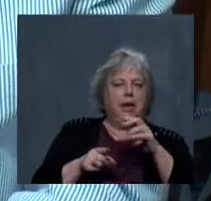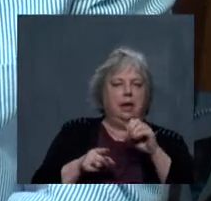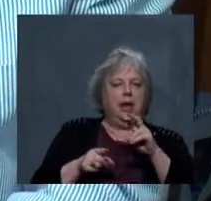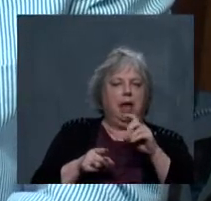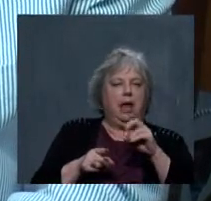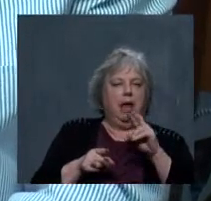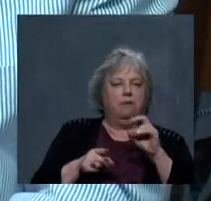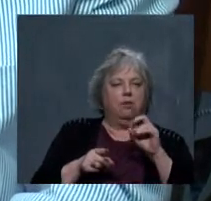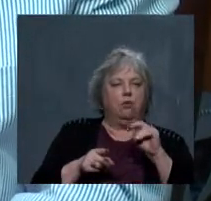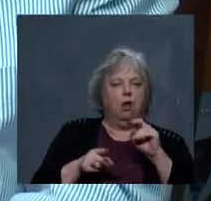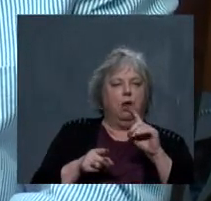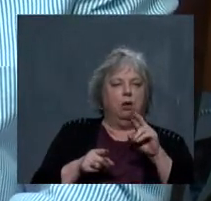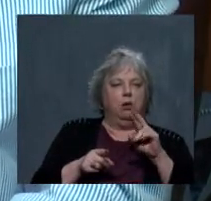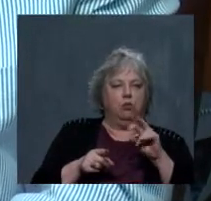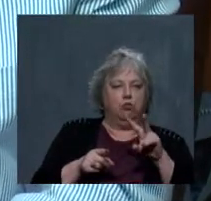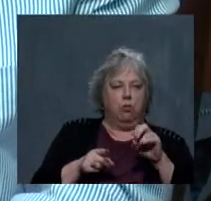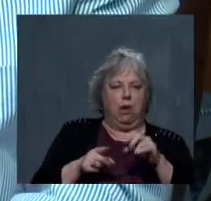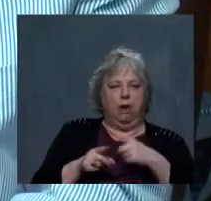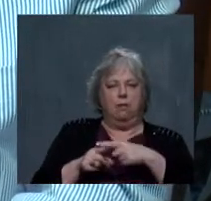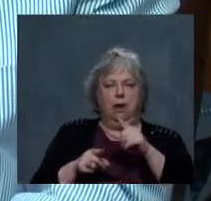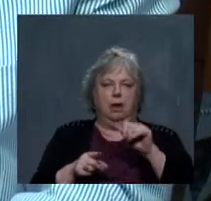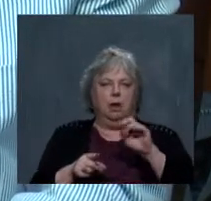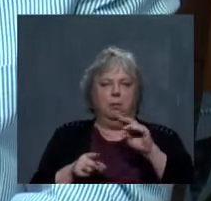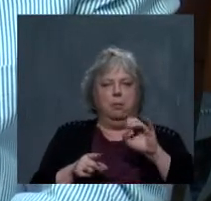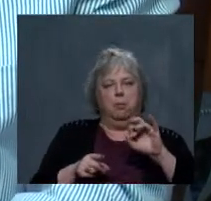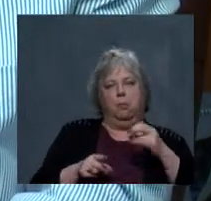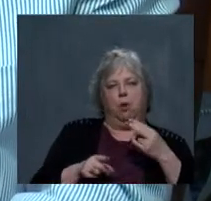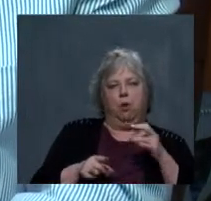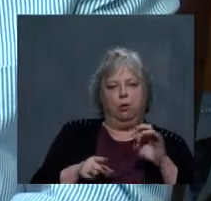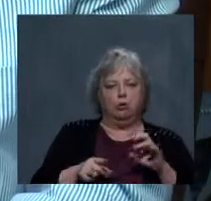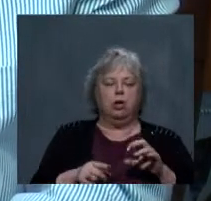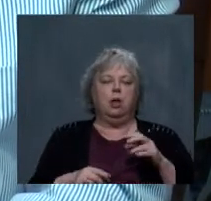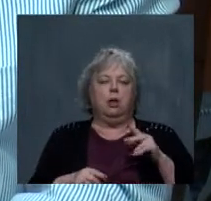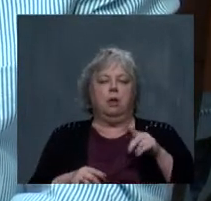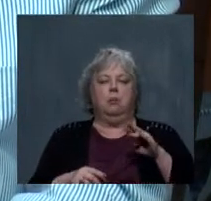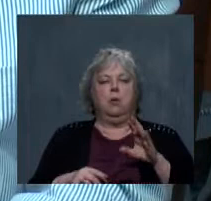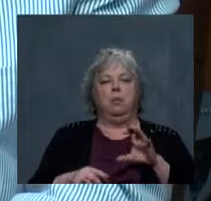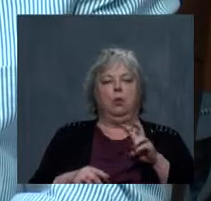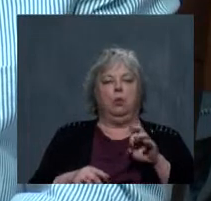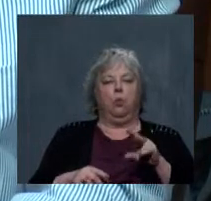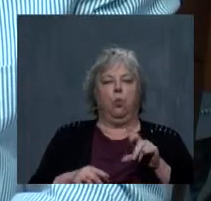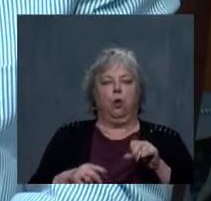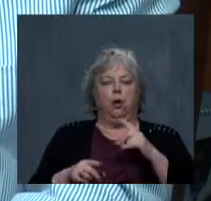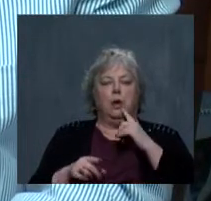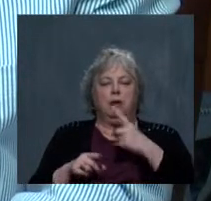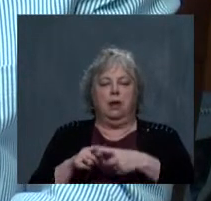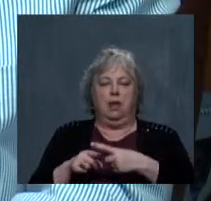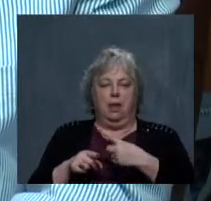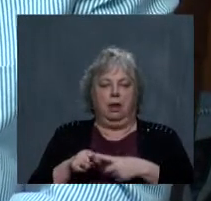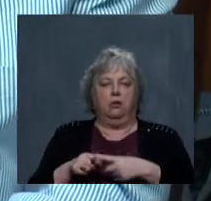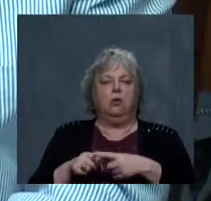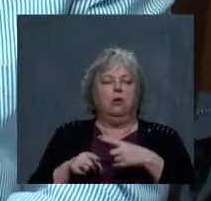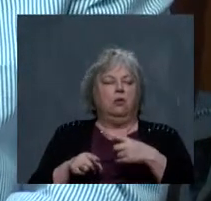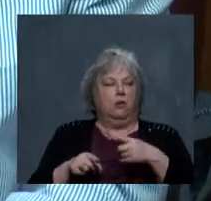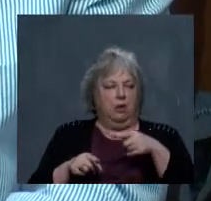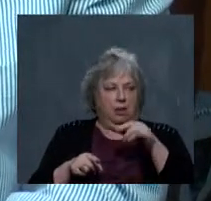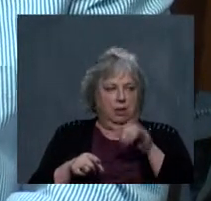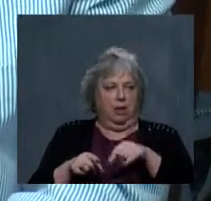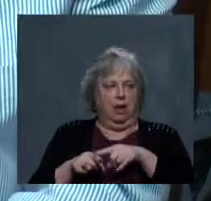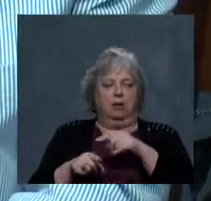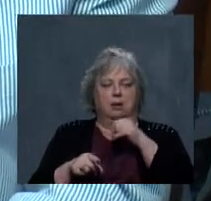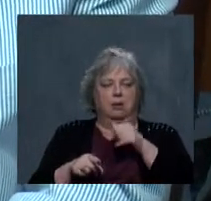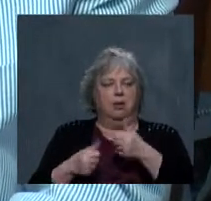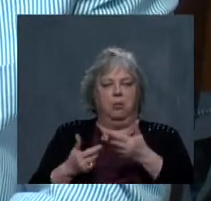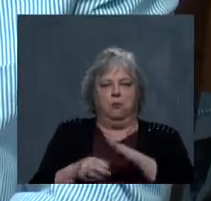Ebron Drive and LaMarche. Public Works recommendation is the intersection of Ebron Drive and LaMarche Drive does